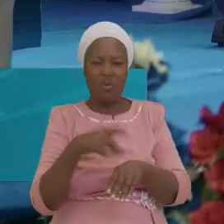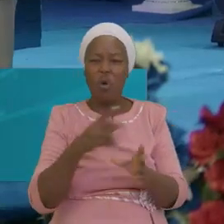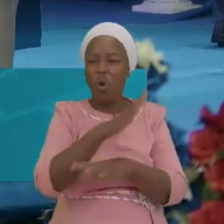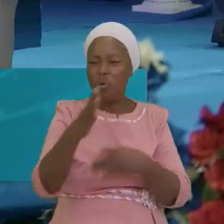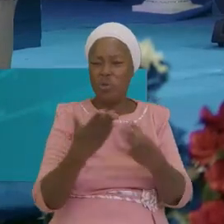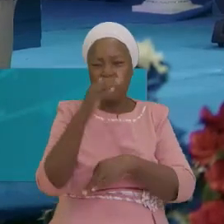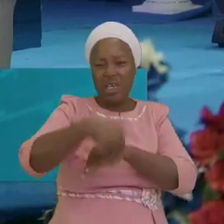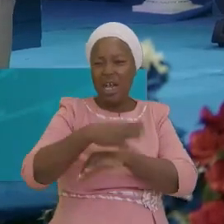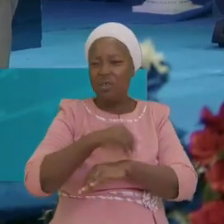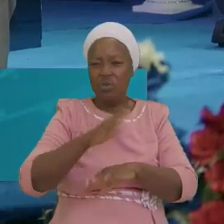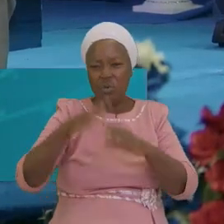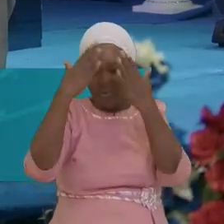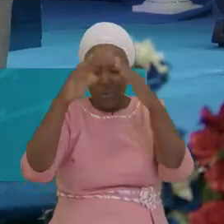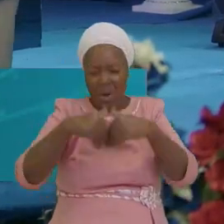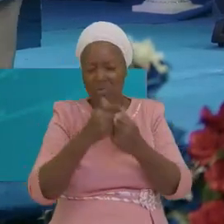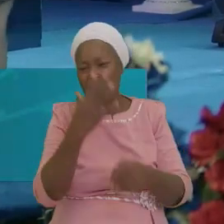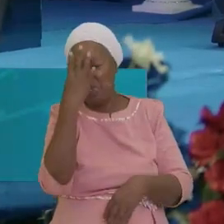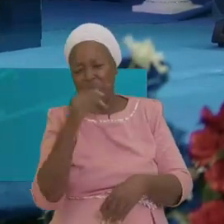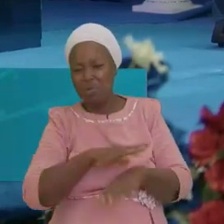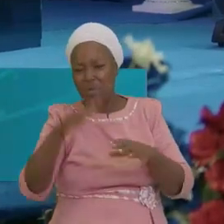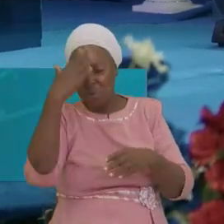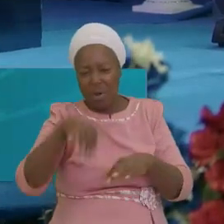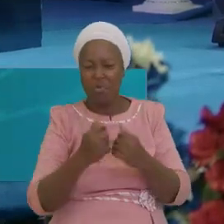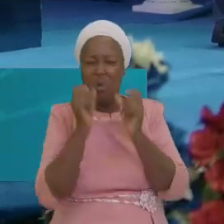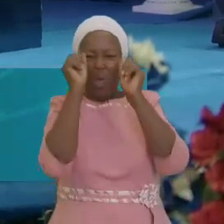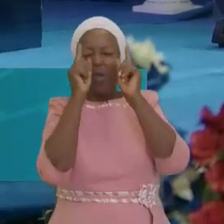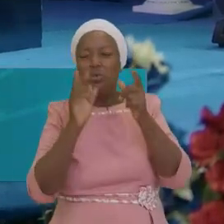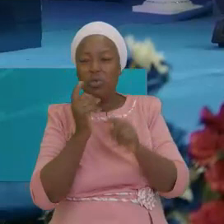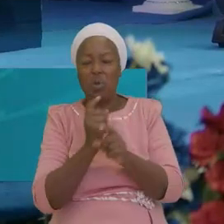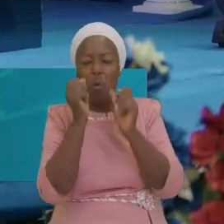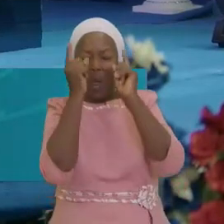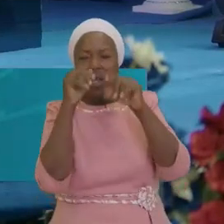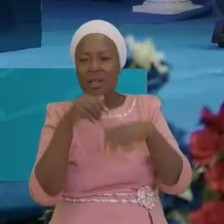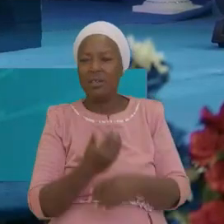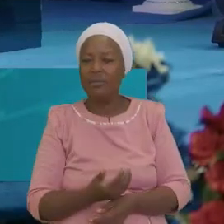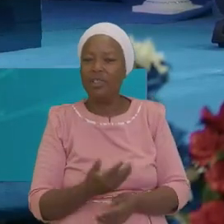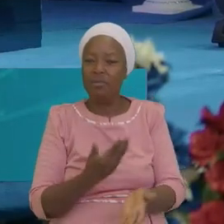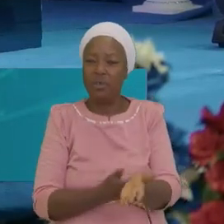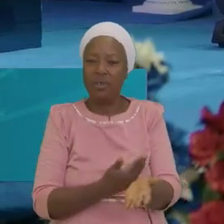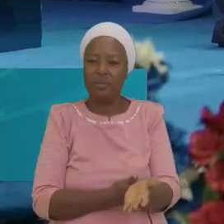don't know you sleep, you don't know you wake up, you just wake up.